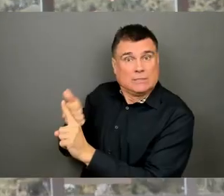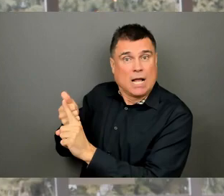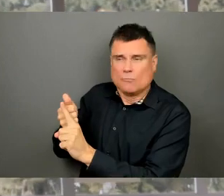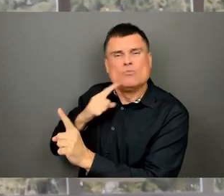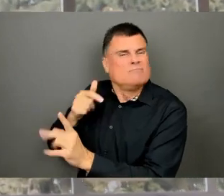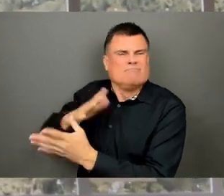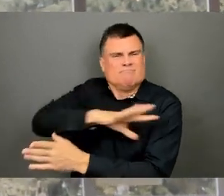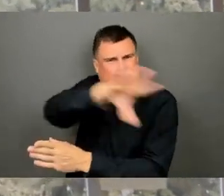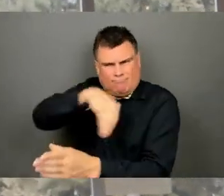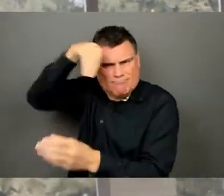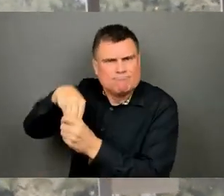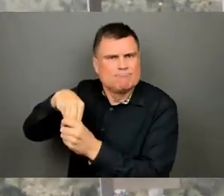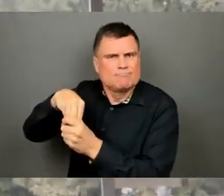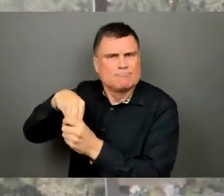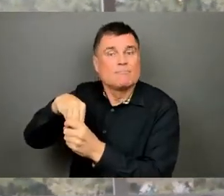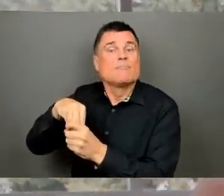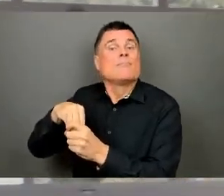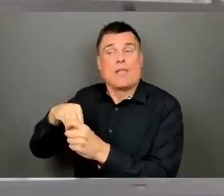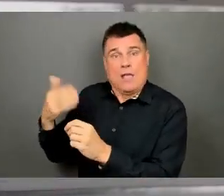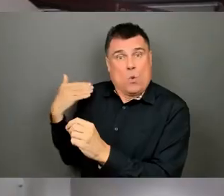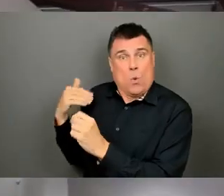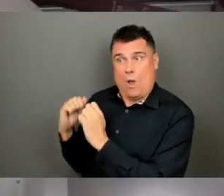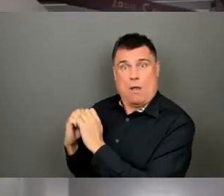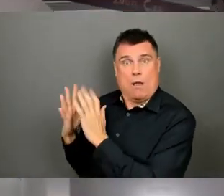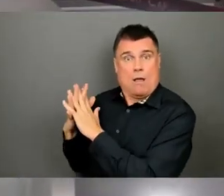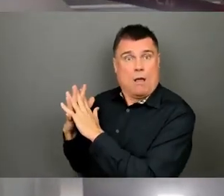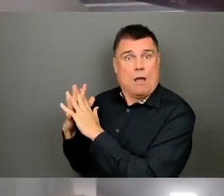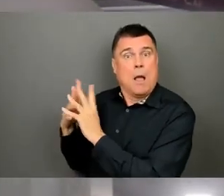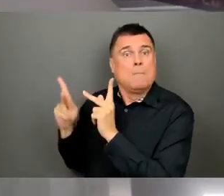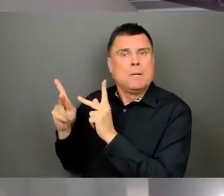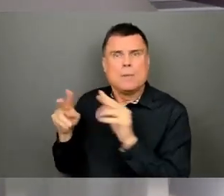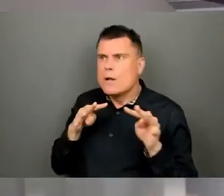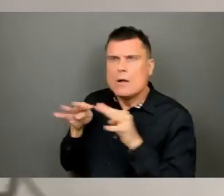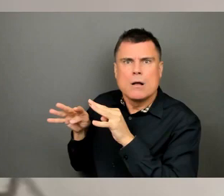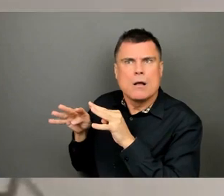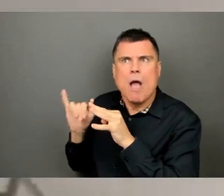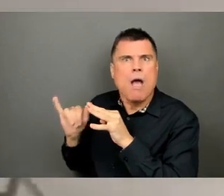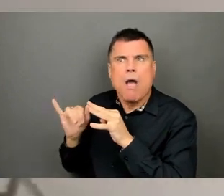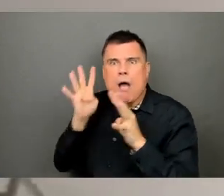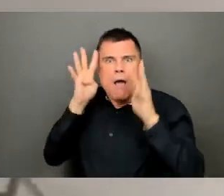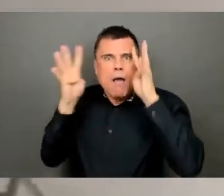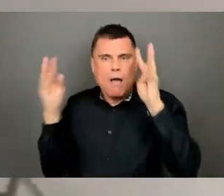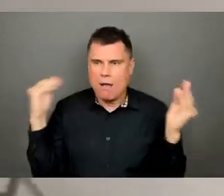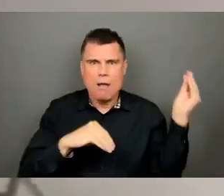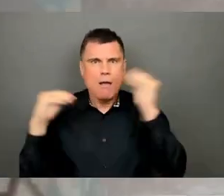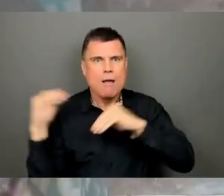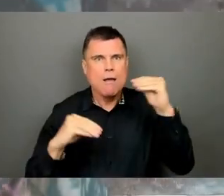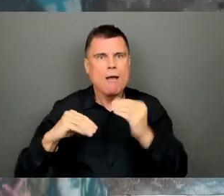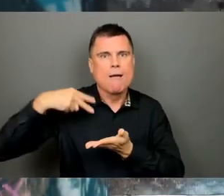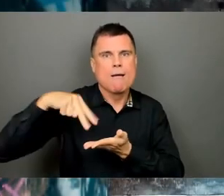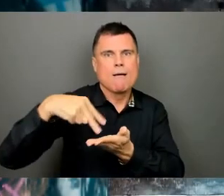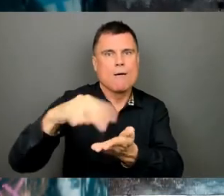originated, it was one of those types of art forms where people were pulling from their different experiences, and so that actually made the culture